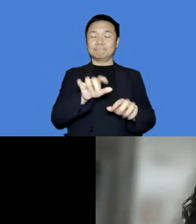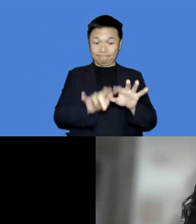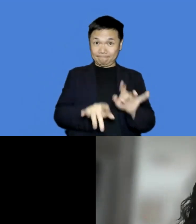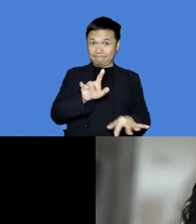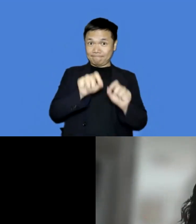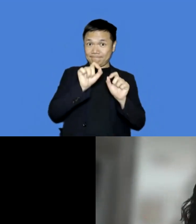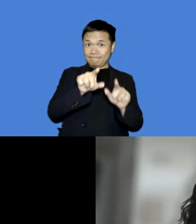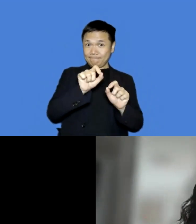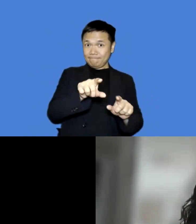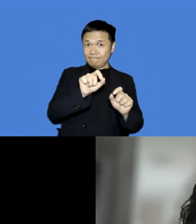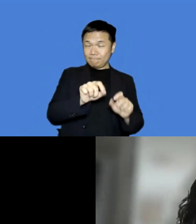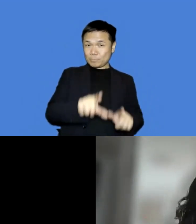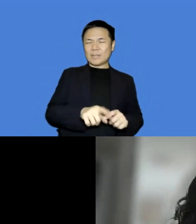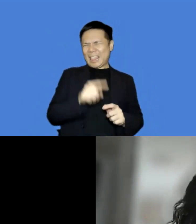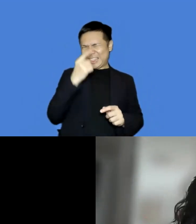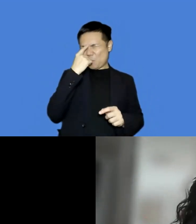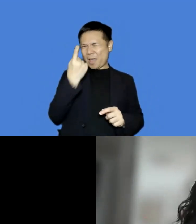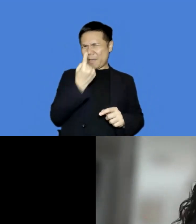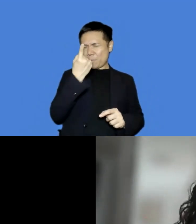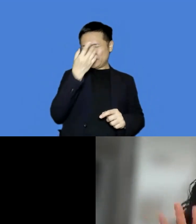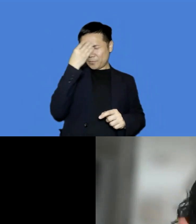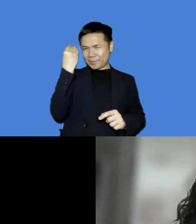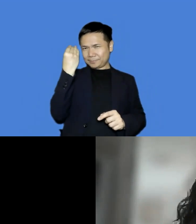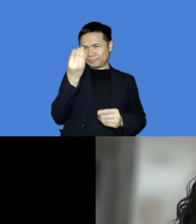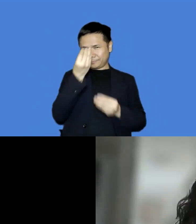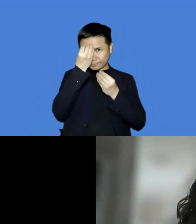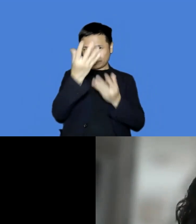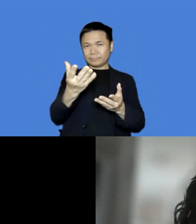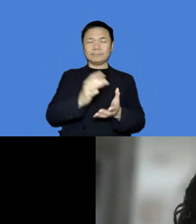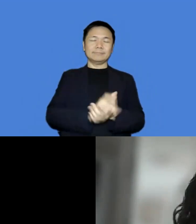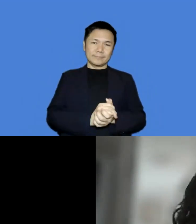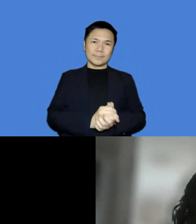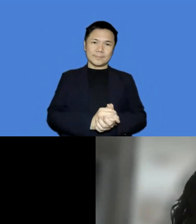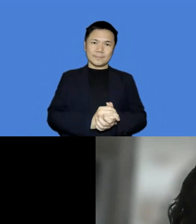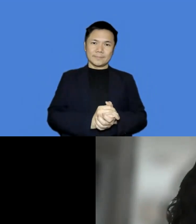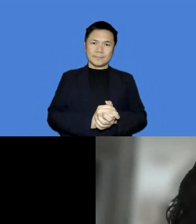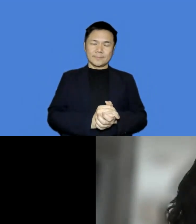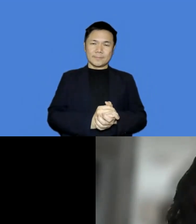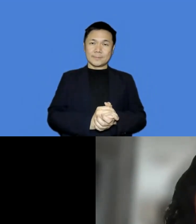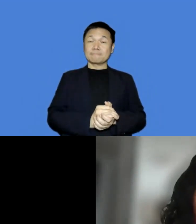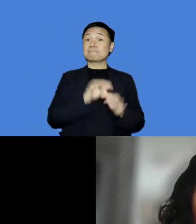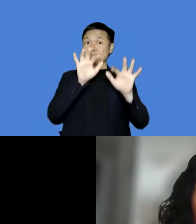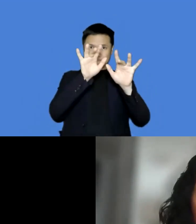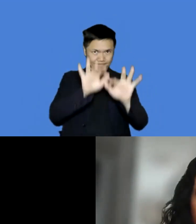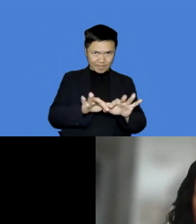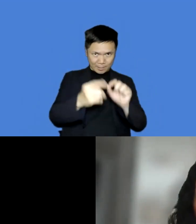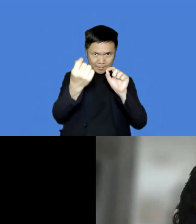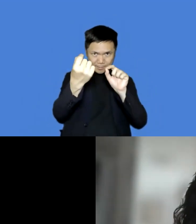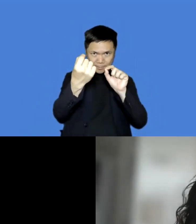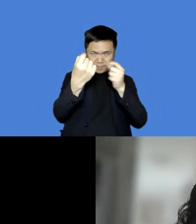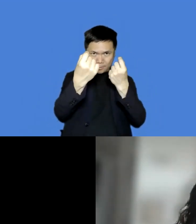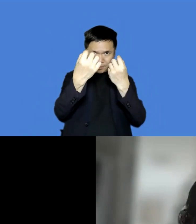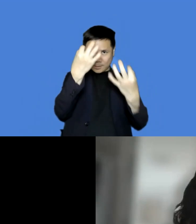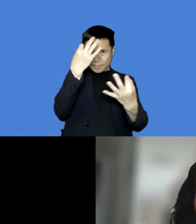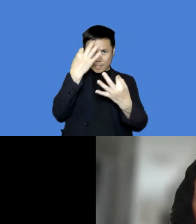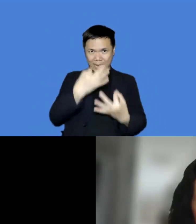what we should have mentioned as well, we can easily keep track of the questions and also